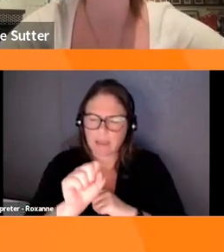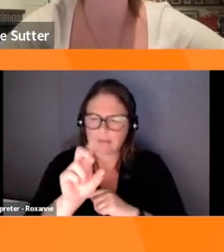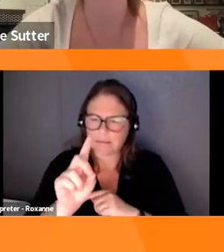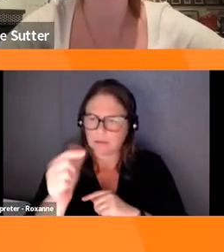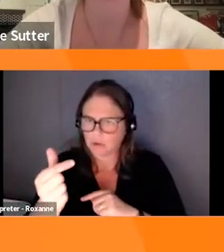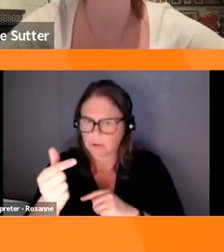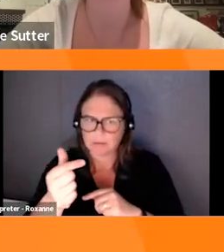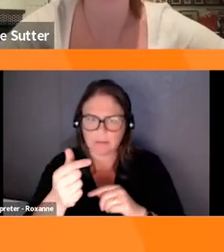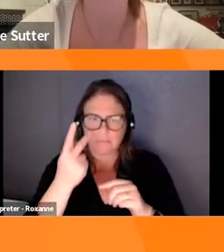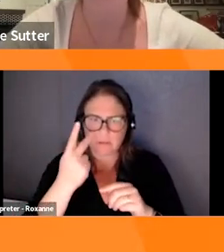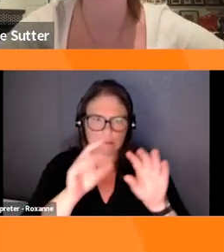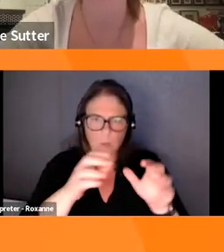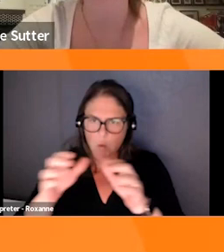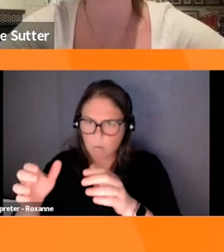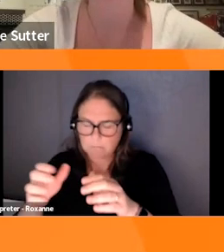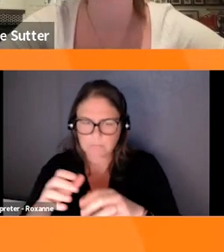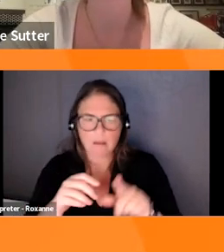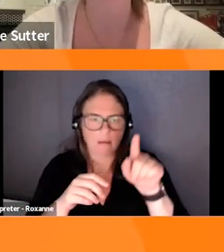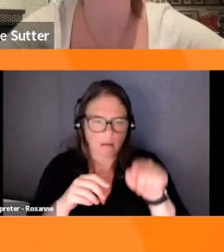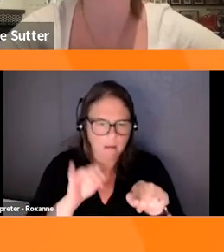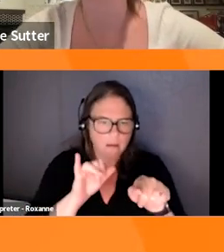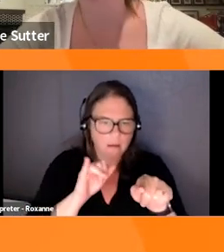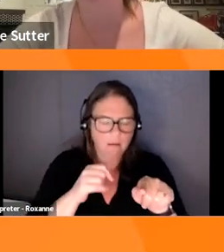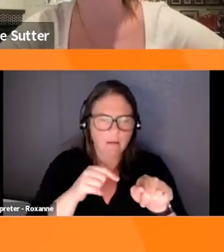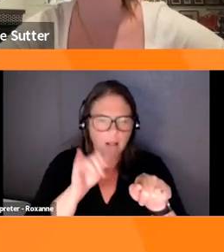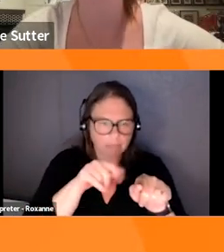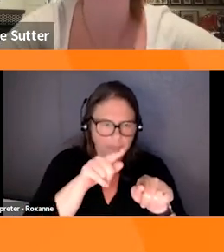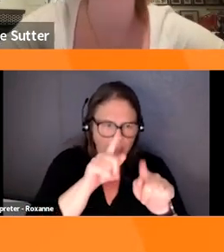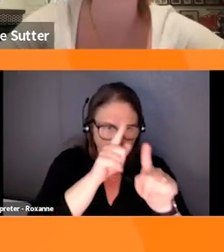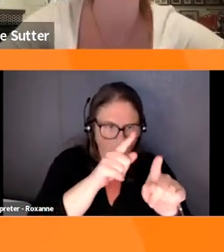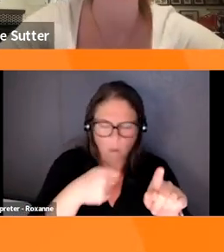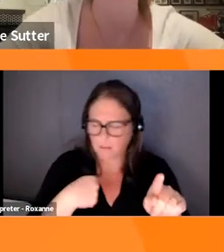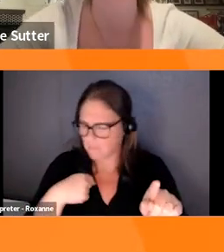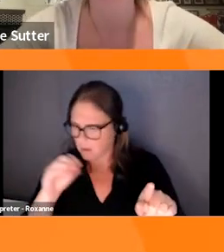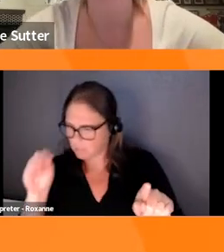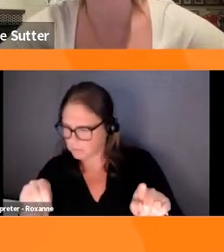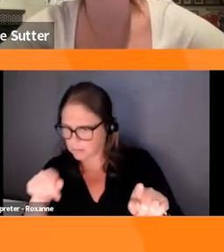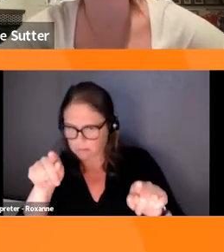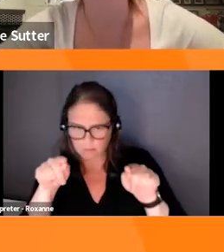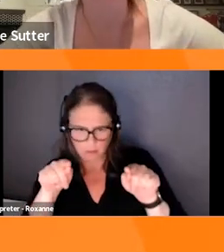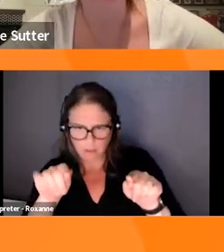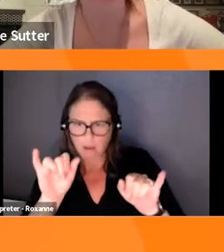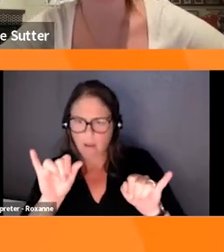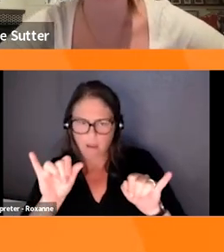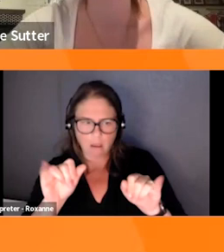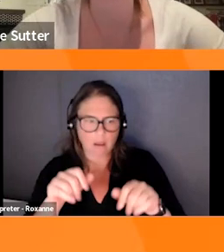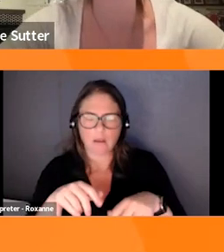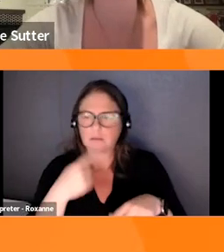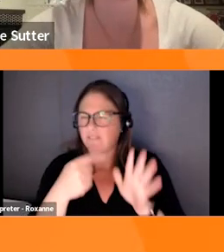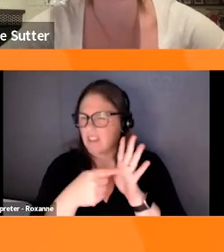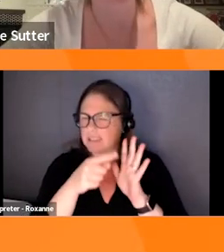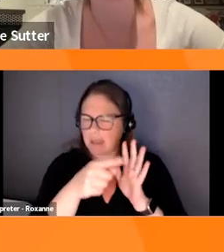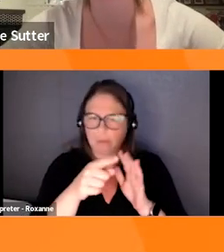also see how you're progressing towards each of the goals. So here, this company, Clean Water and Sanitation, they're